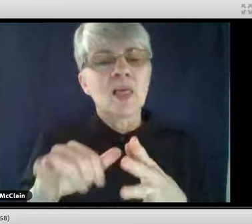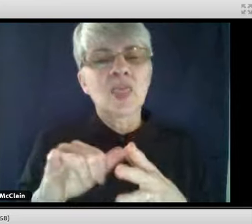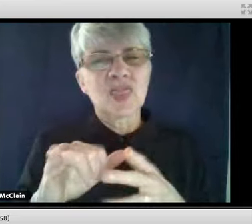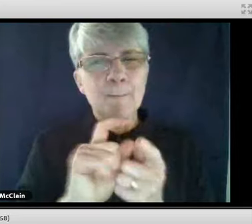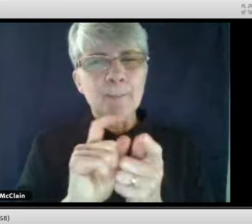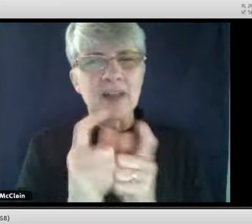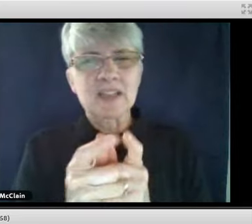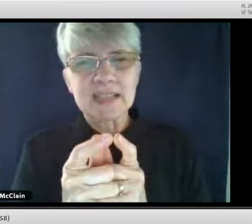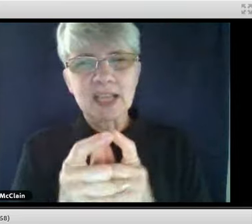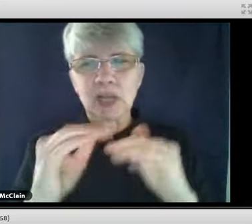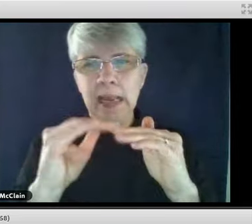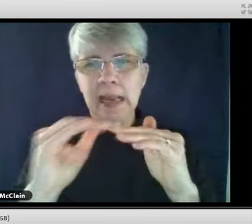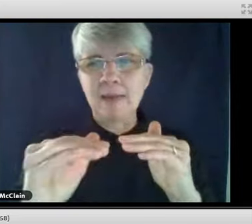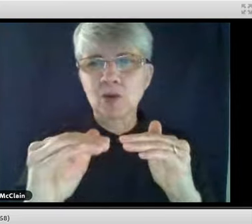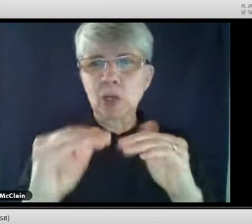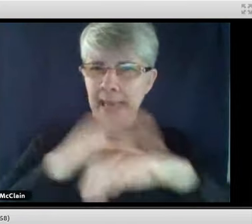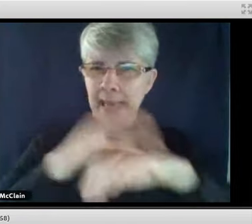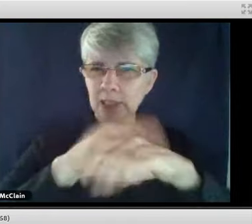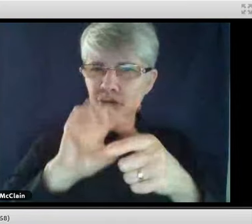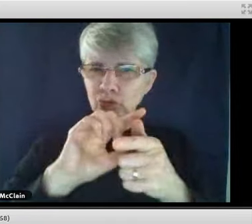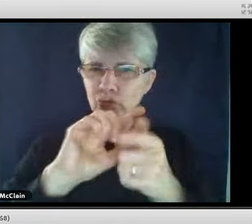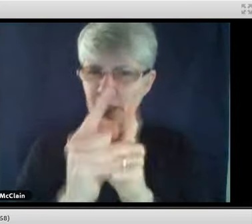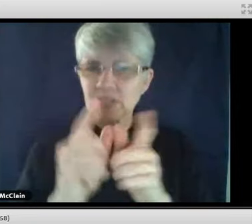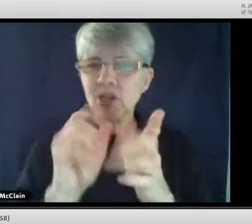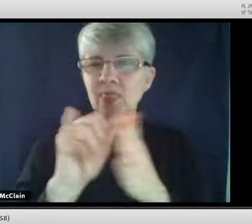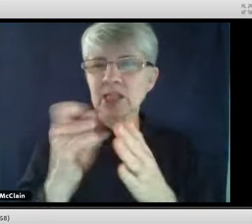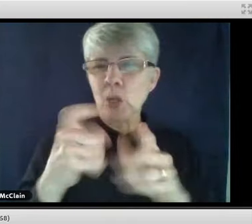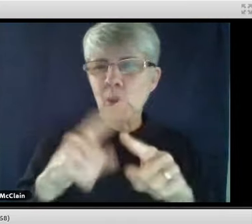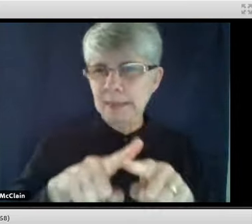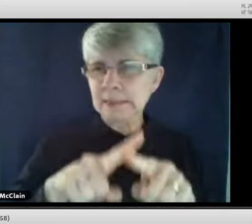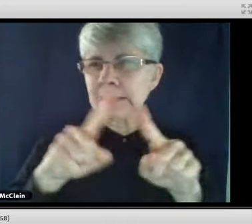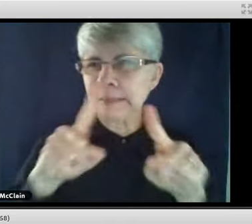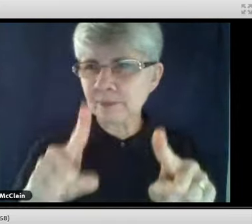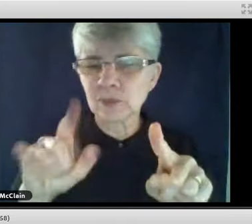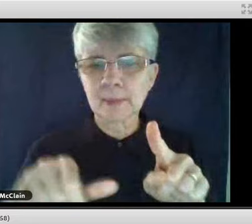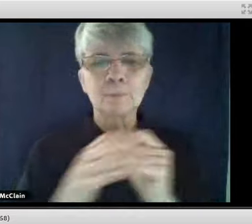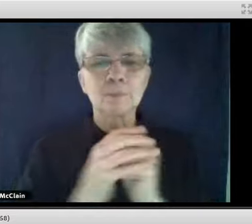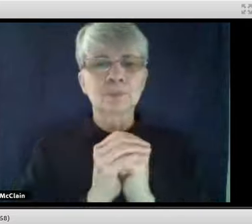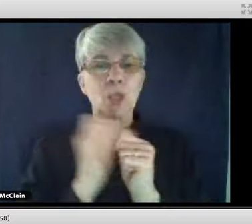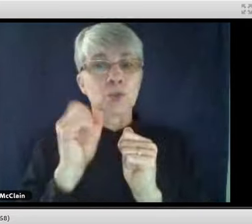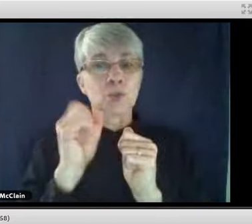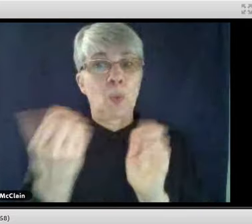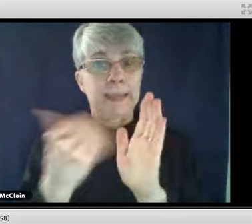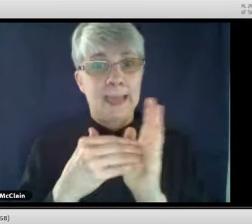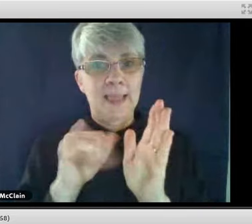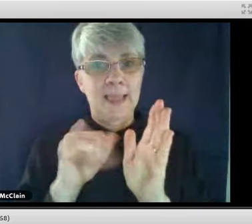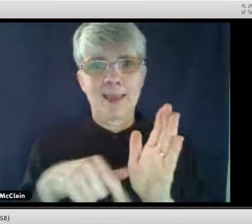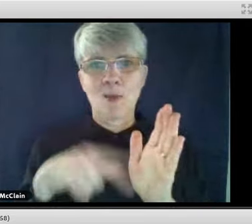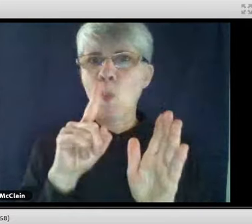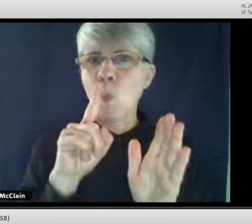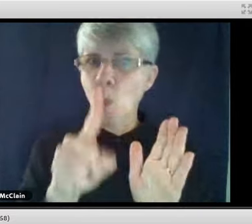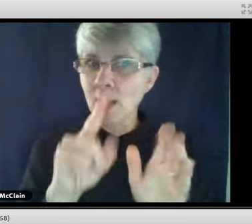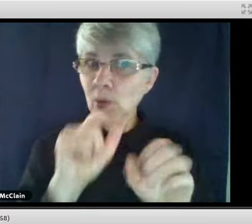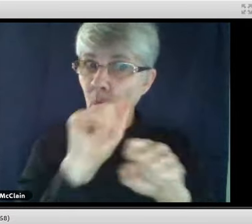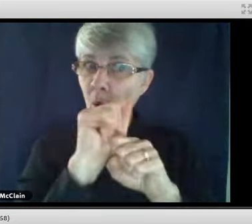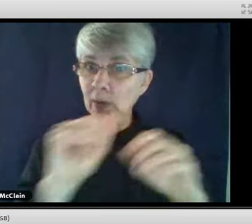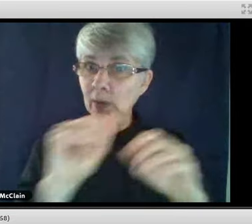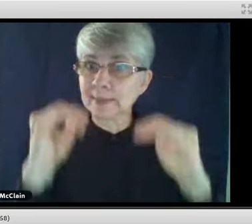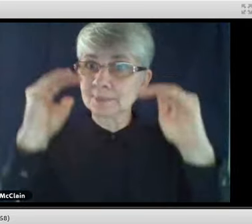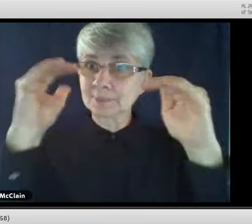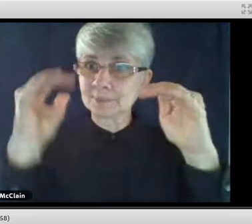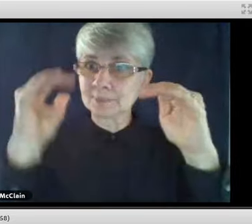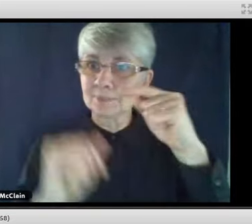manifestation level, the English translation has a slightly different title. Okay, so once again, that one work, and